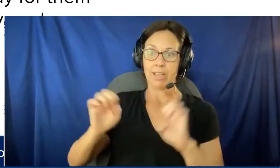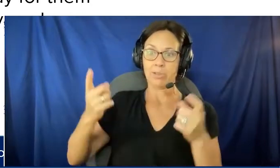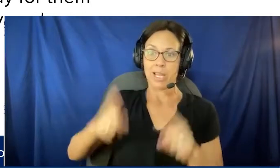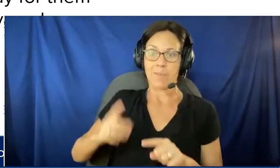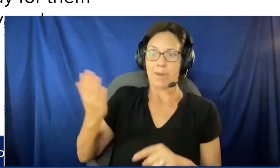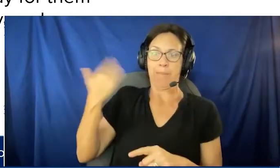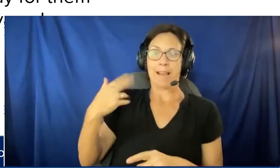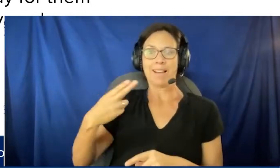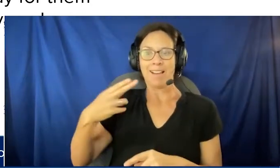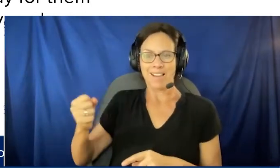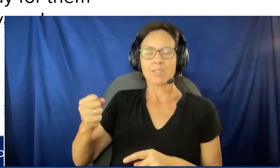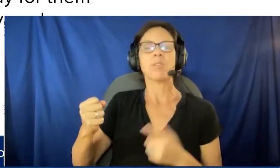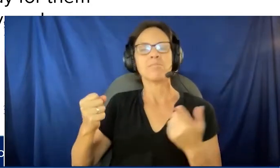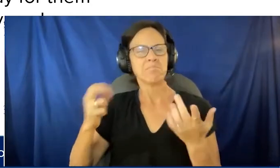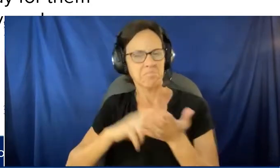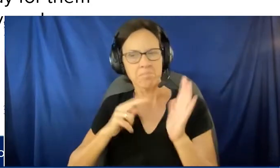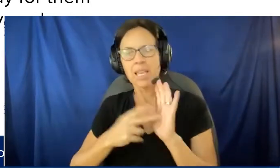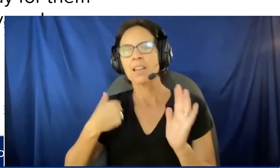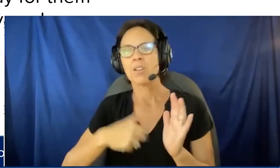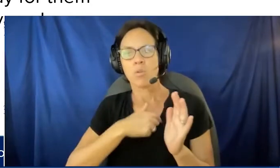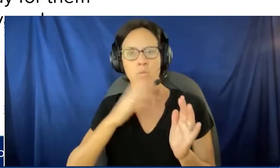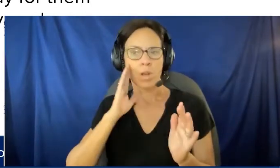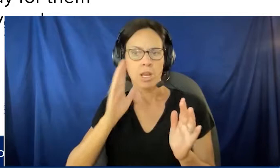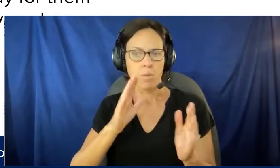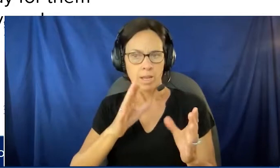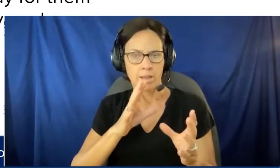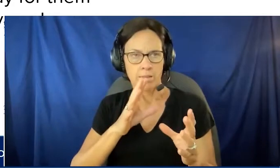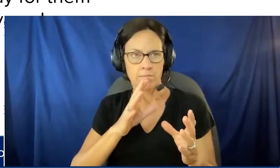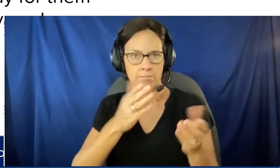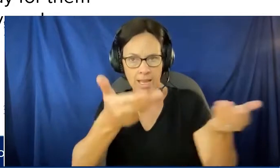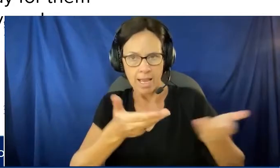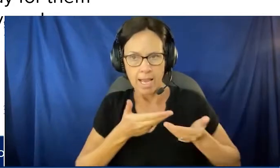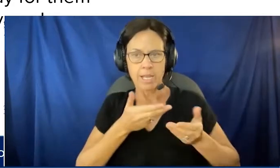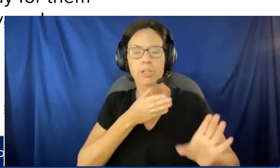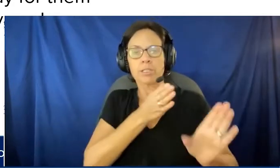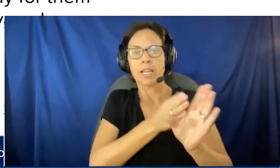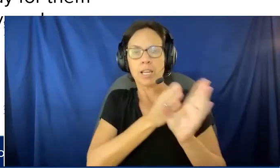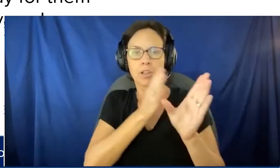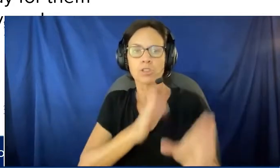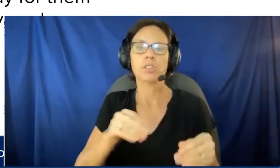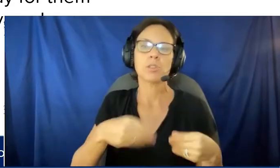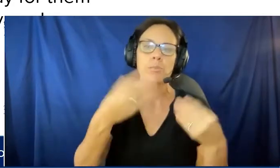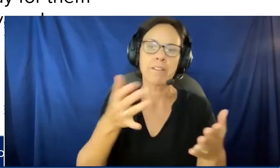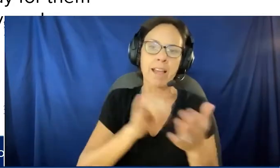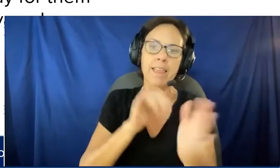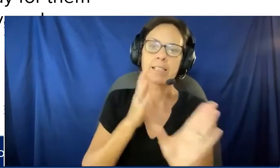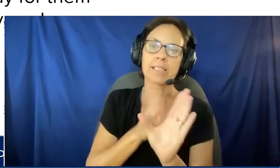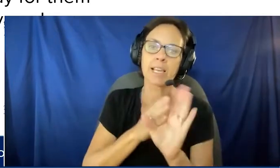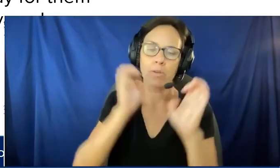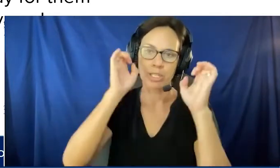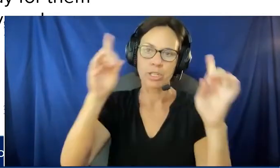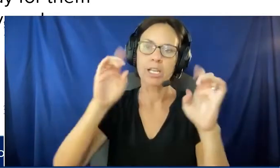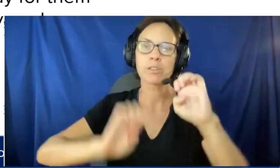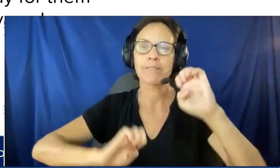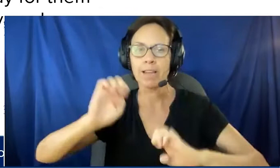We will engage a psychologist to provide that psychoeducational evaluation. There's a number